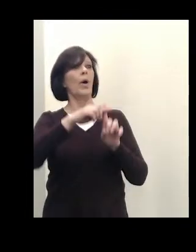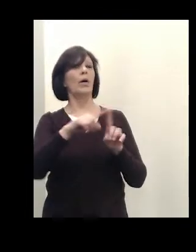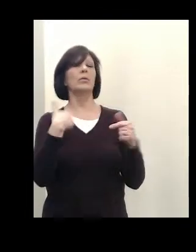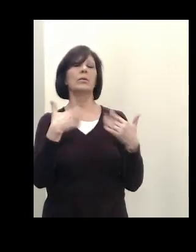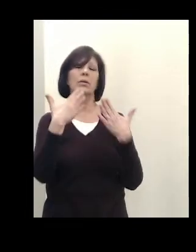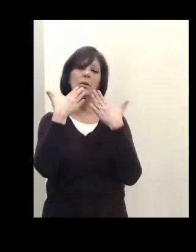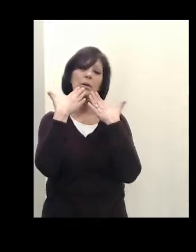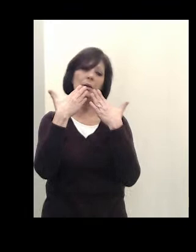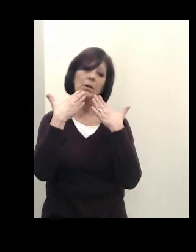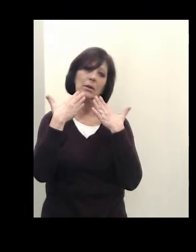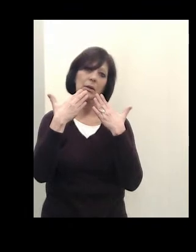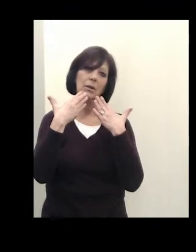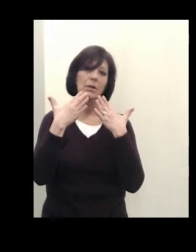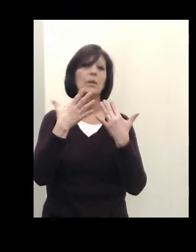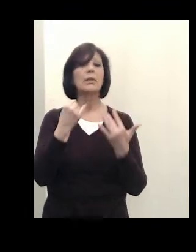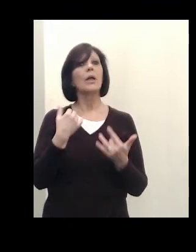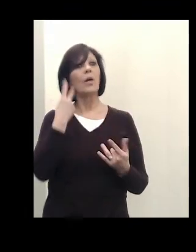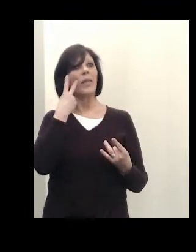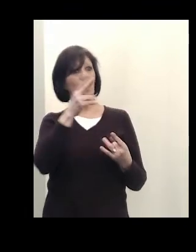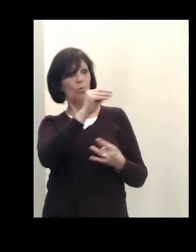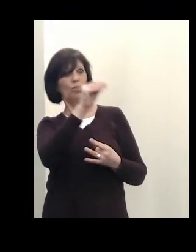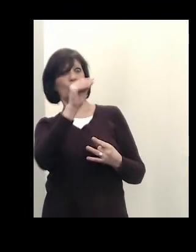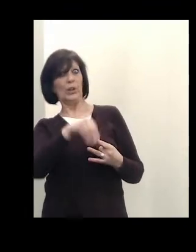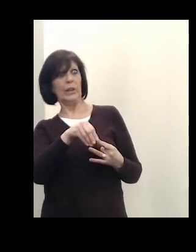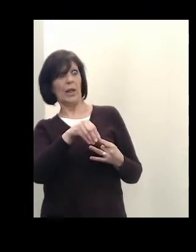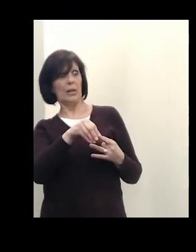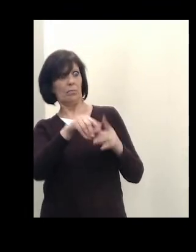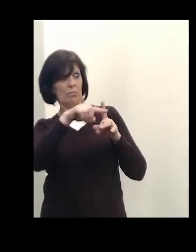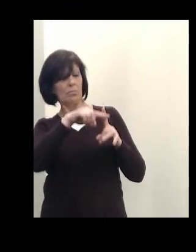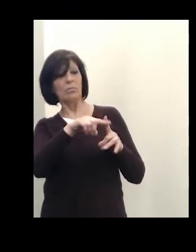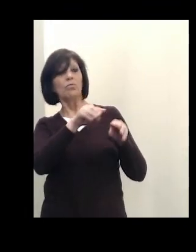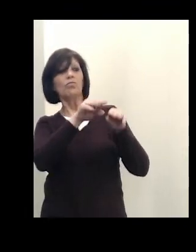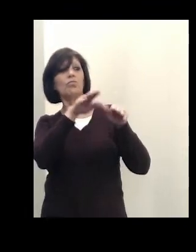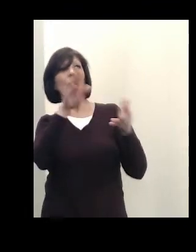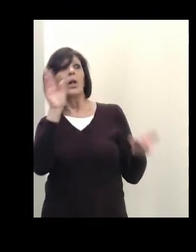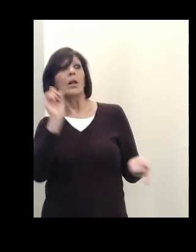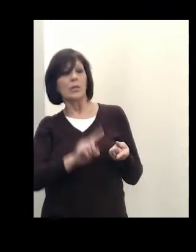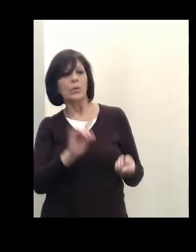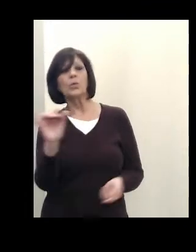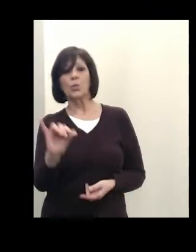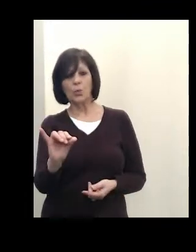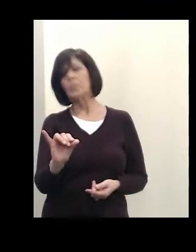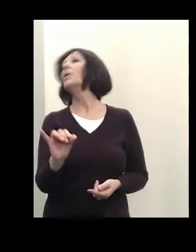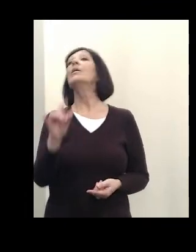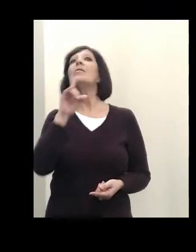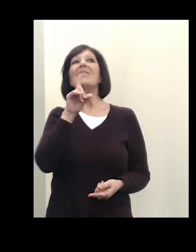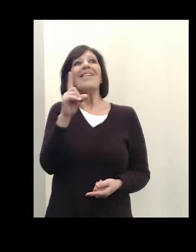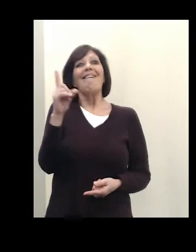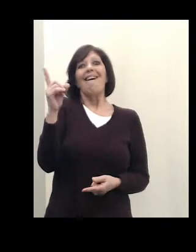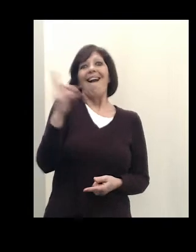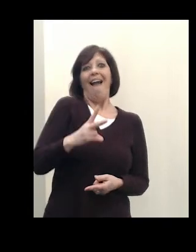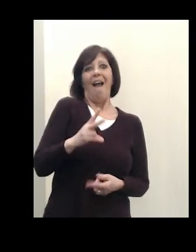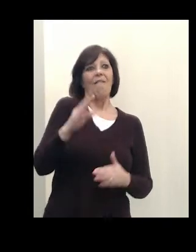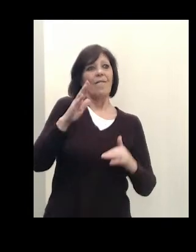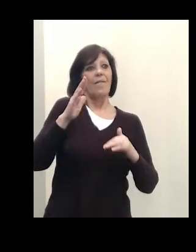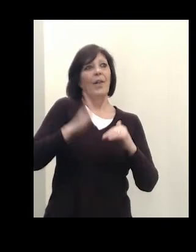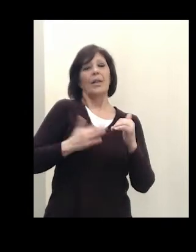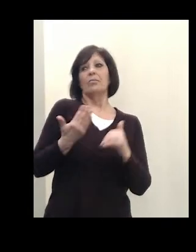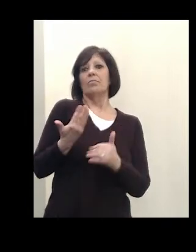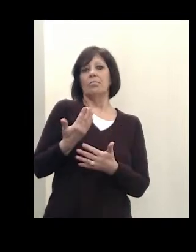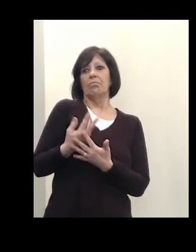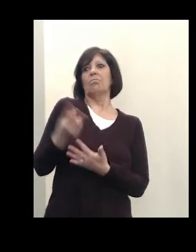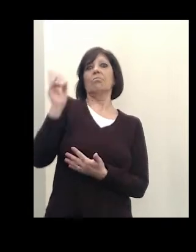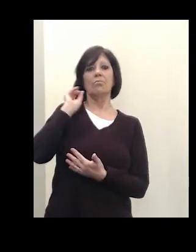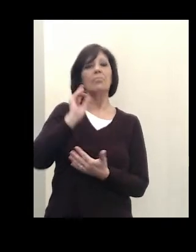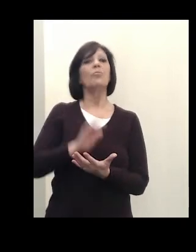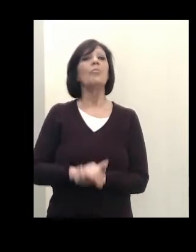big drop in the positivity rate as well. It's basically half of where it was 2 weeks ago on this day.